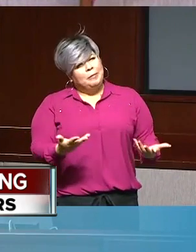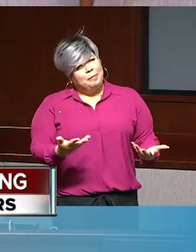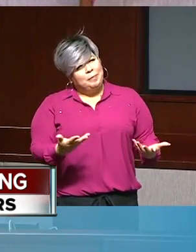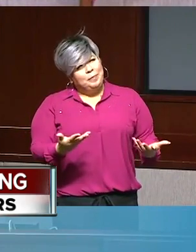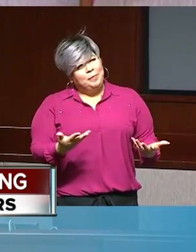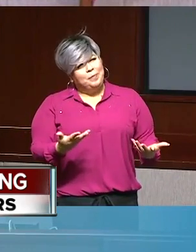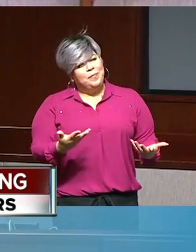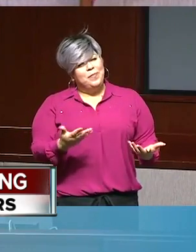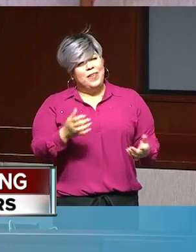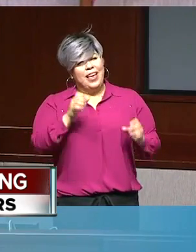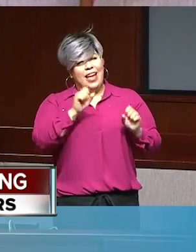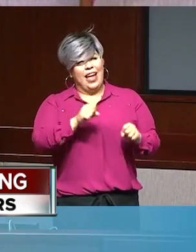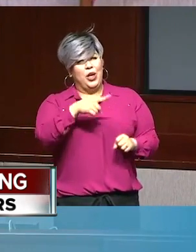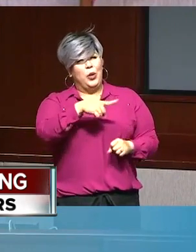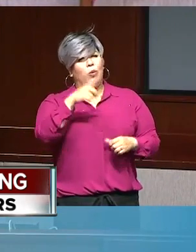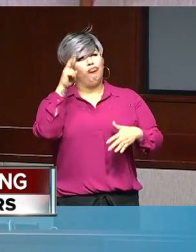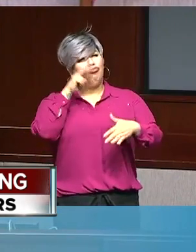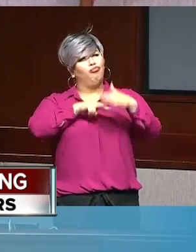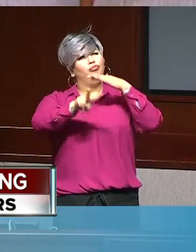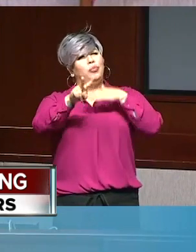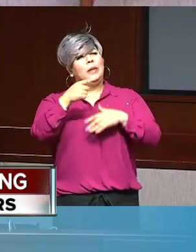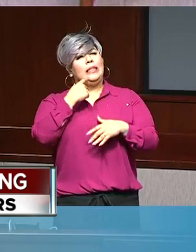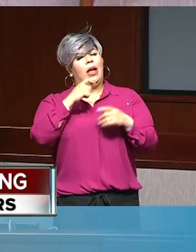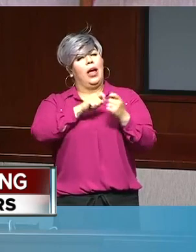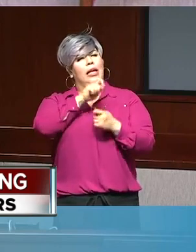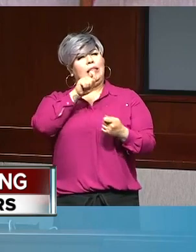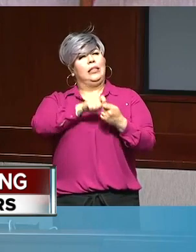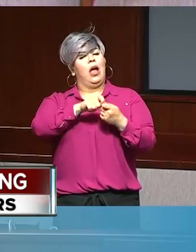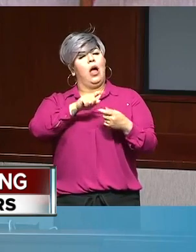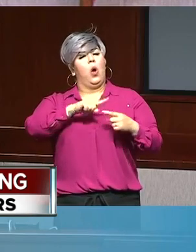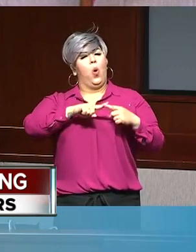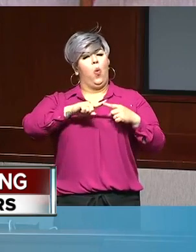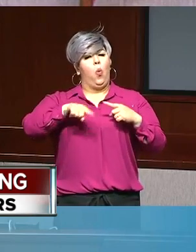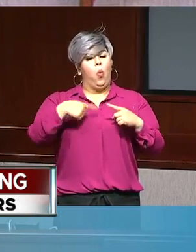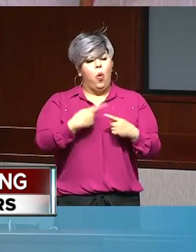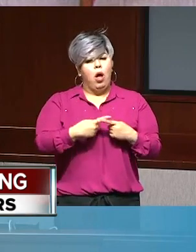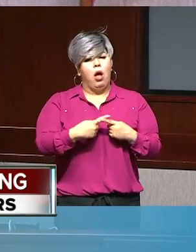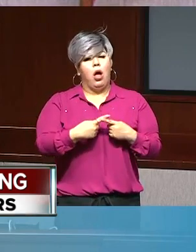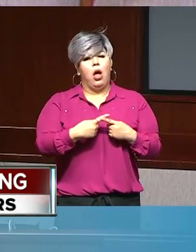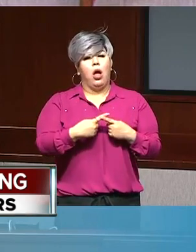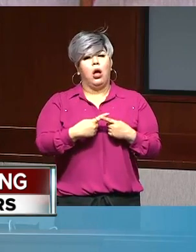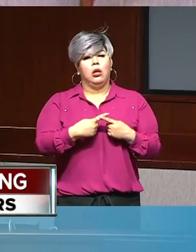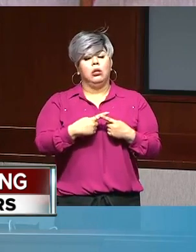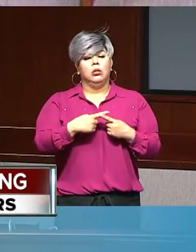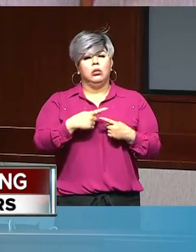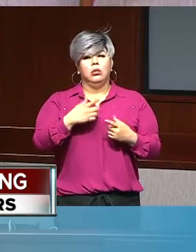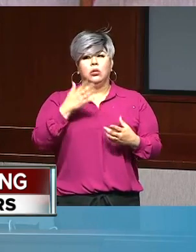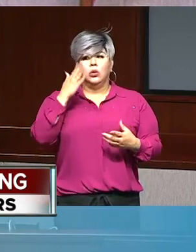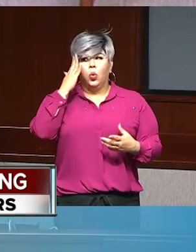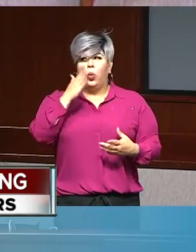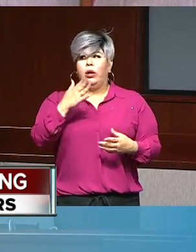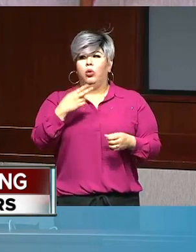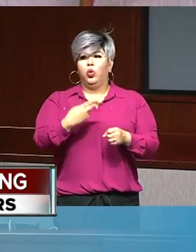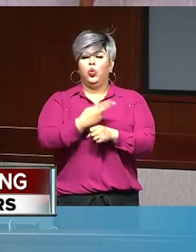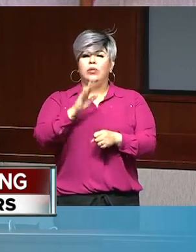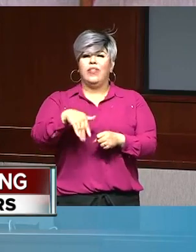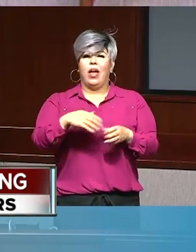when exactly the model is showing that we passed that surge capacity? Is that